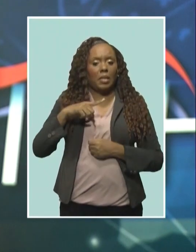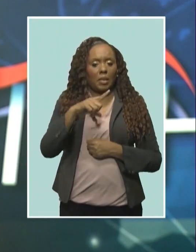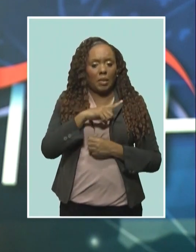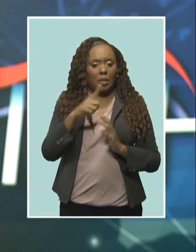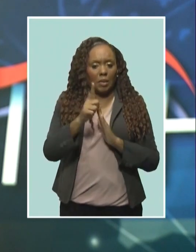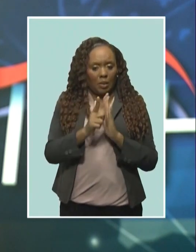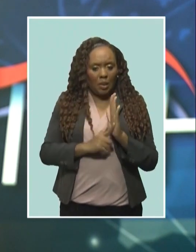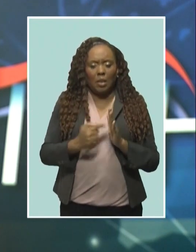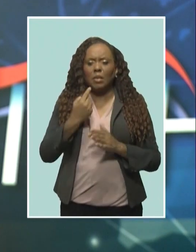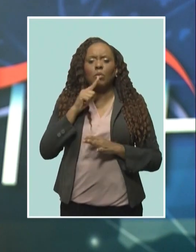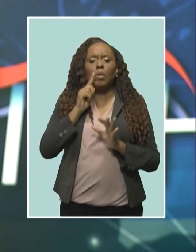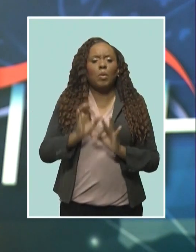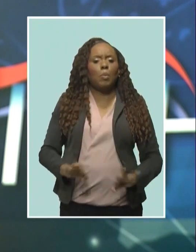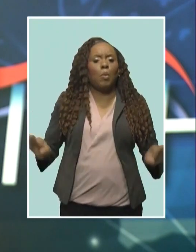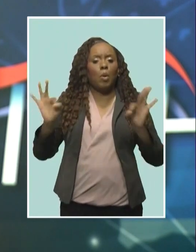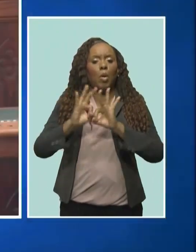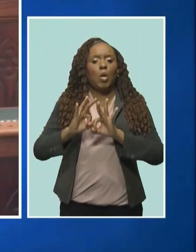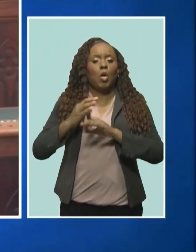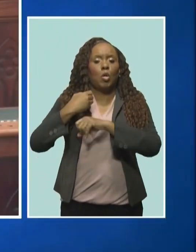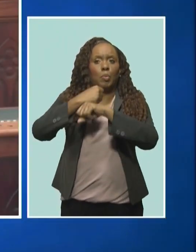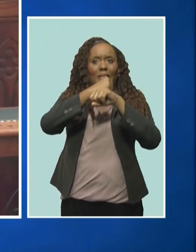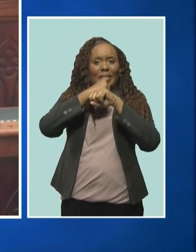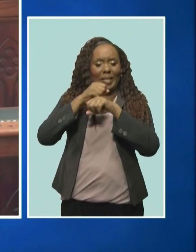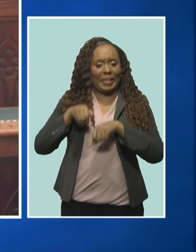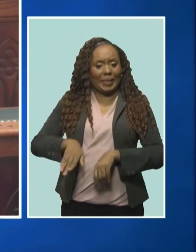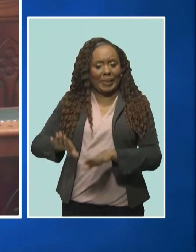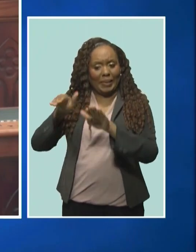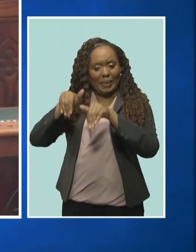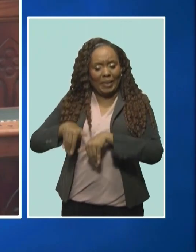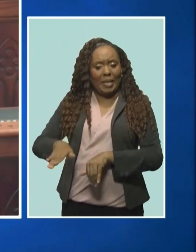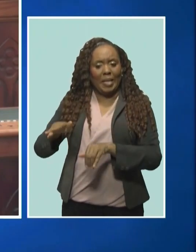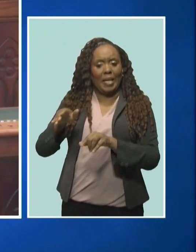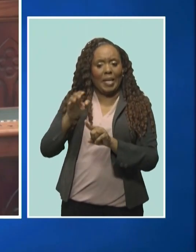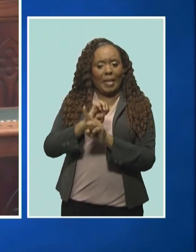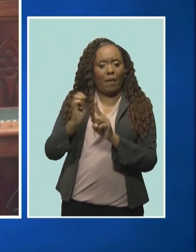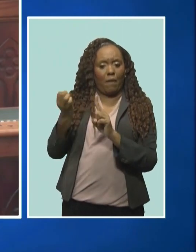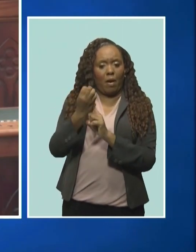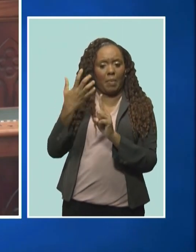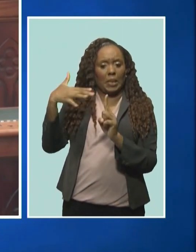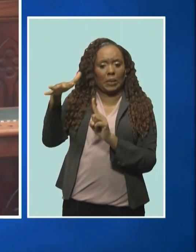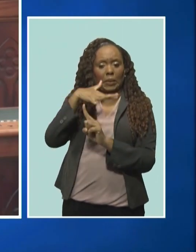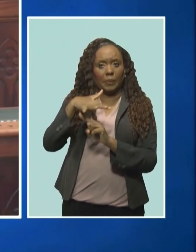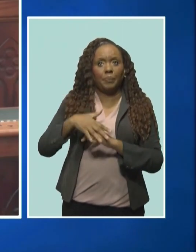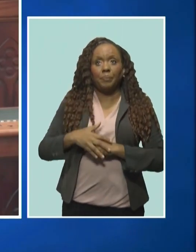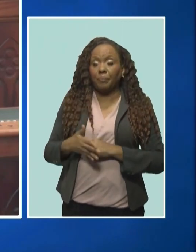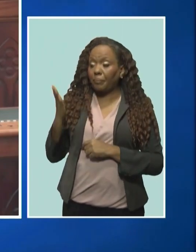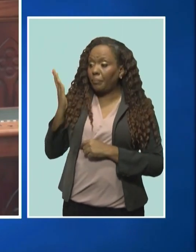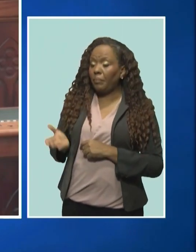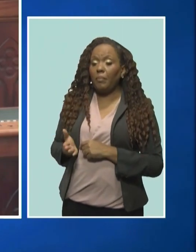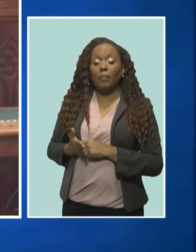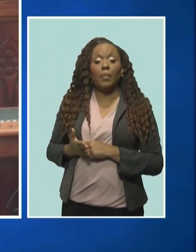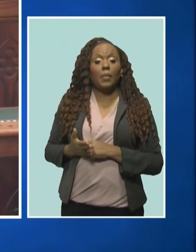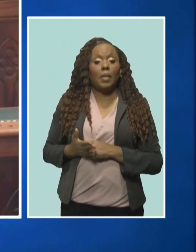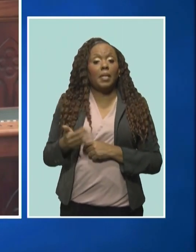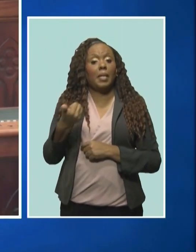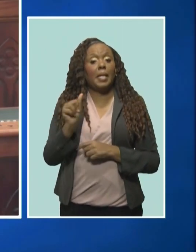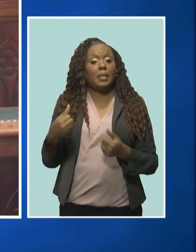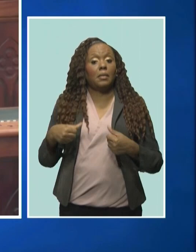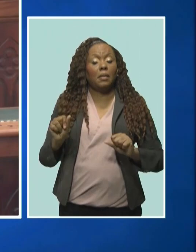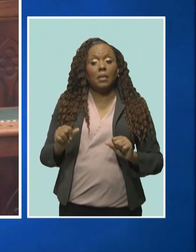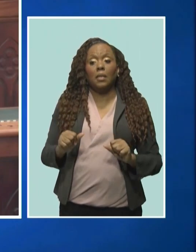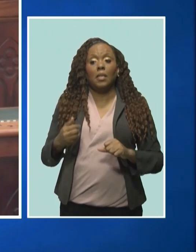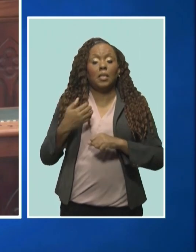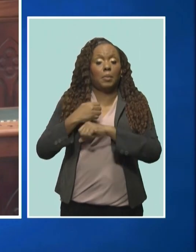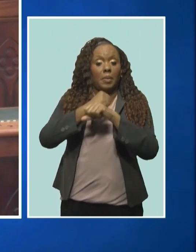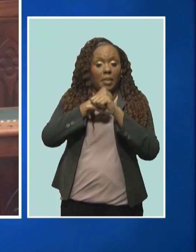marine environment. Any initiative to protect this marine environment against pollution,